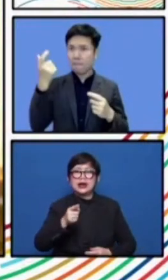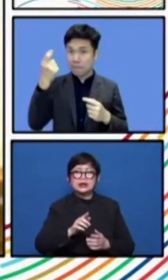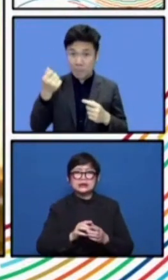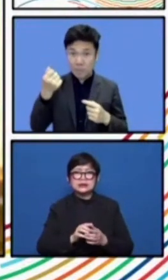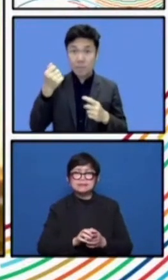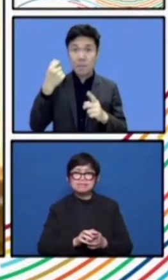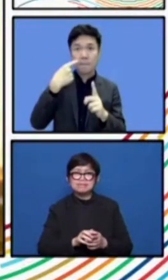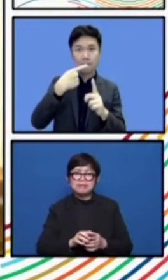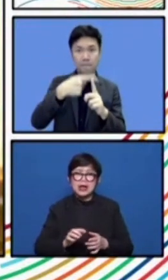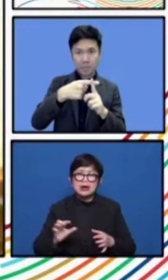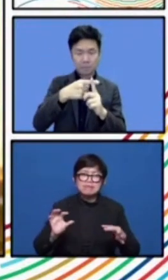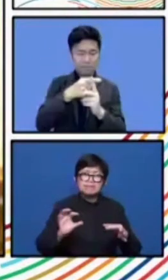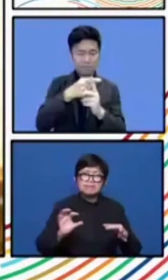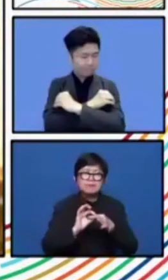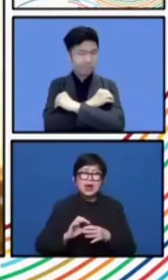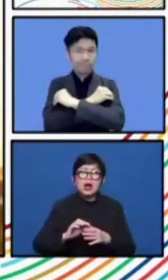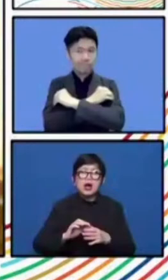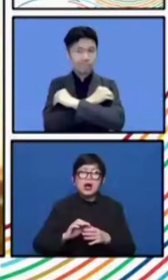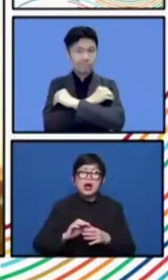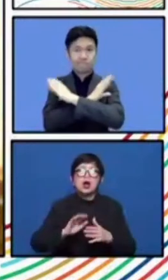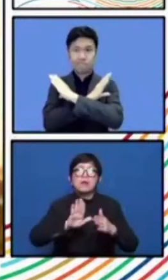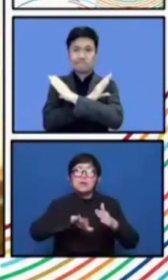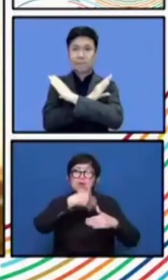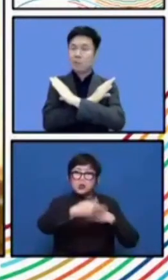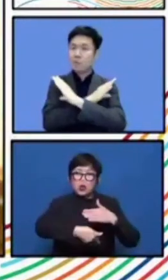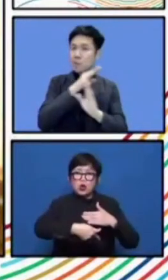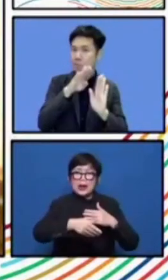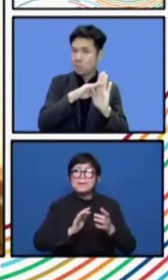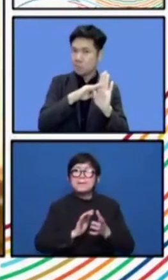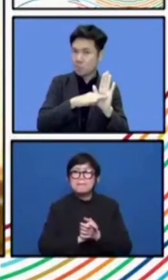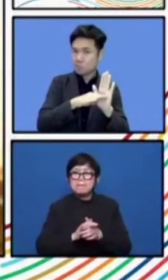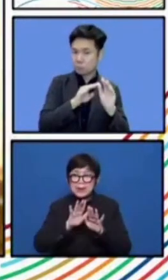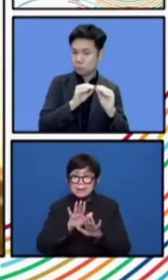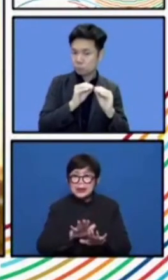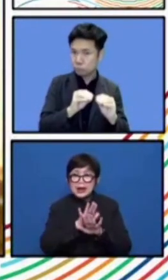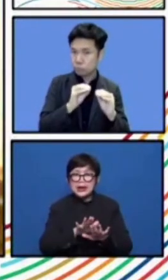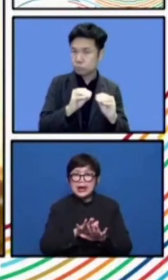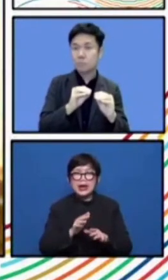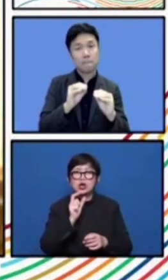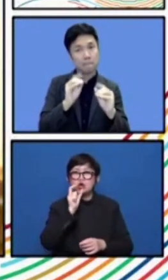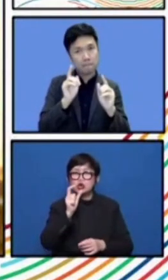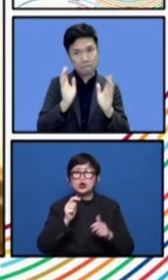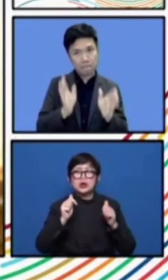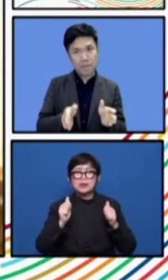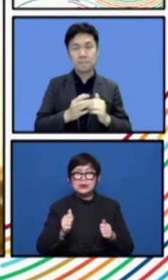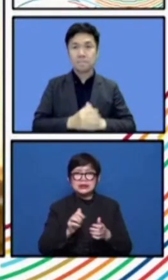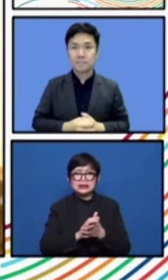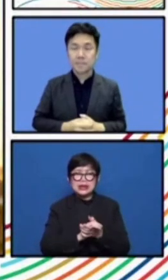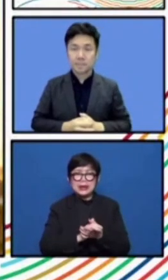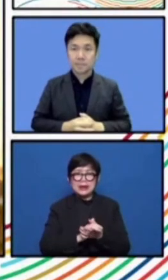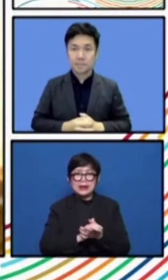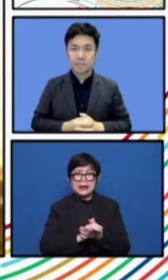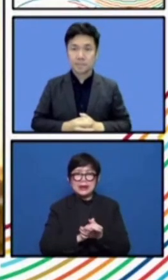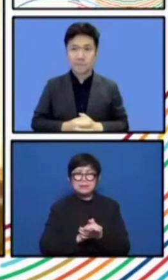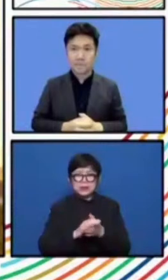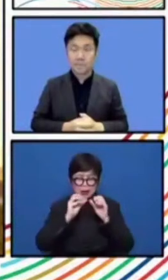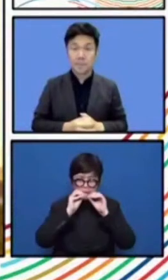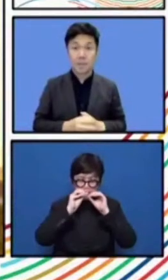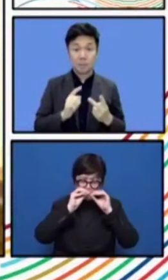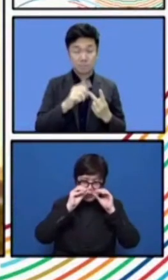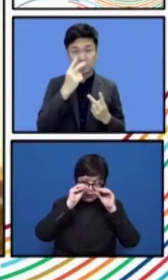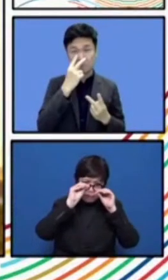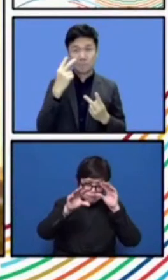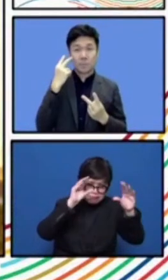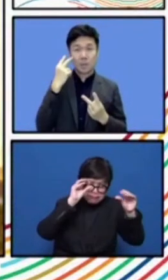generate transformative effects learning from responding to copy 19 pandemic it is very clear that